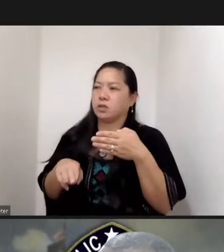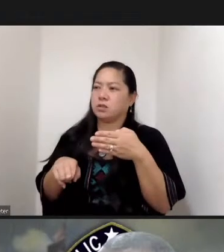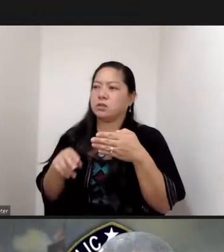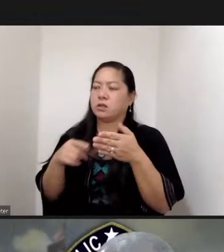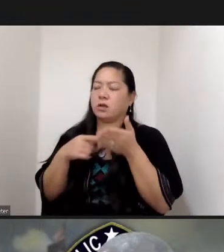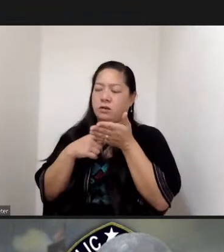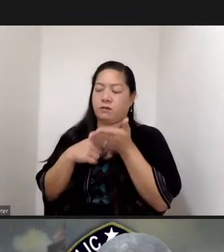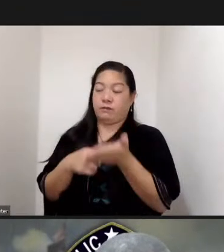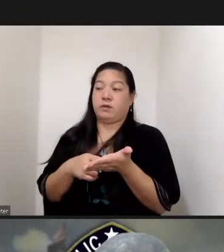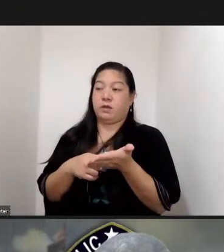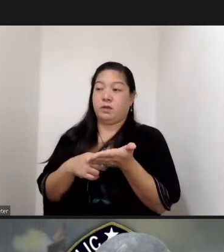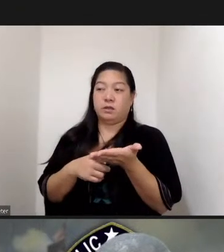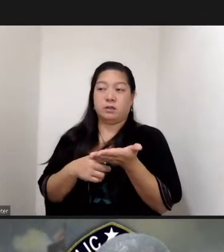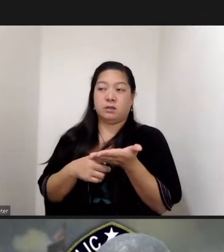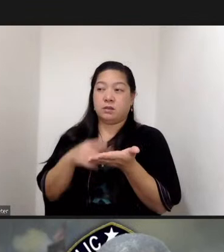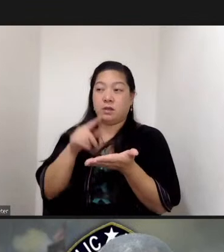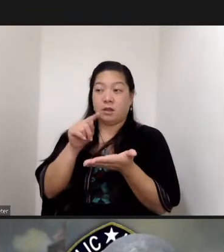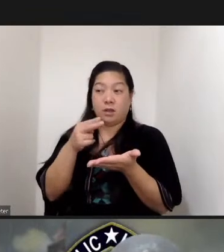this